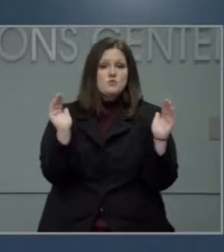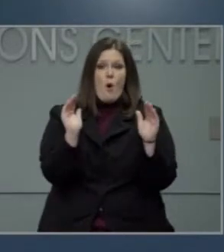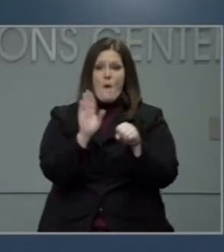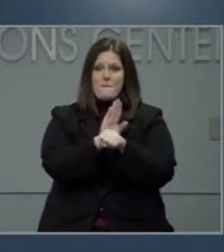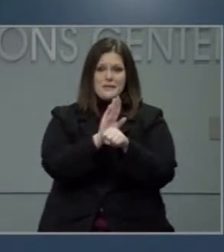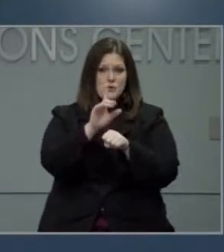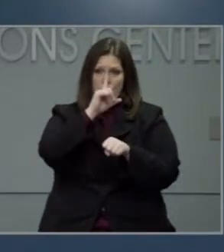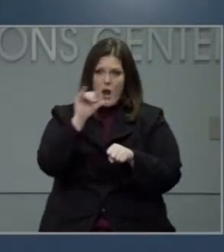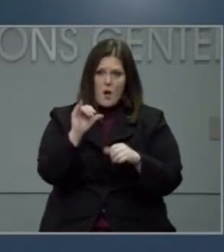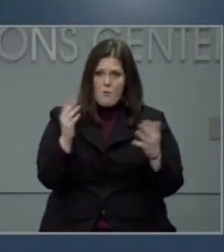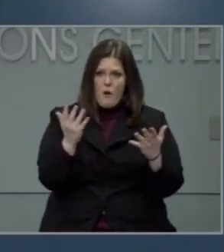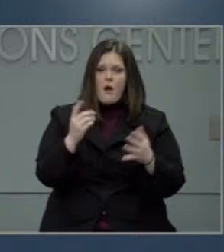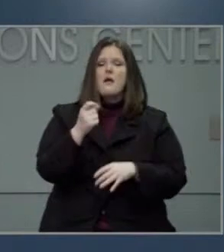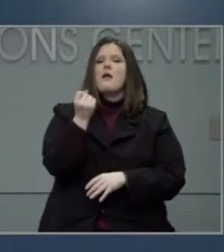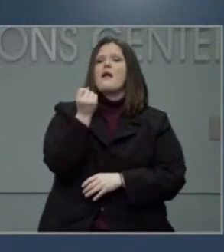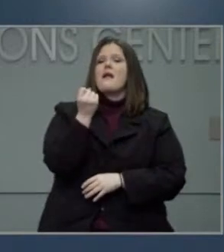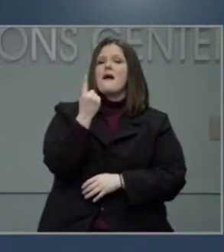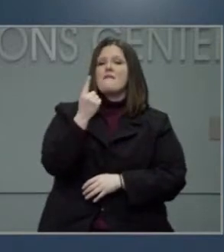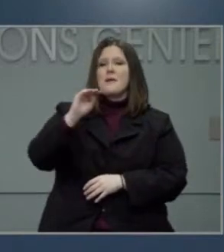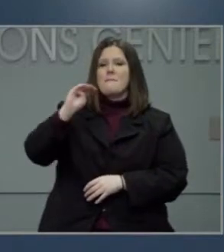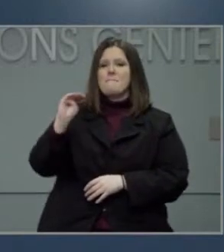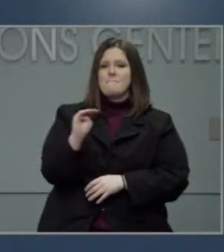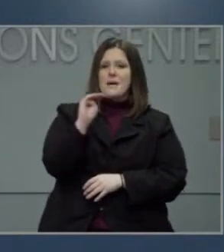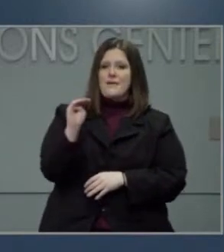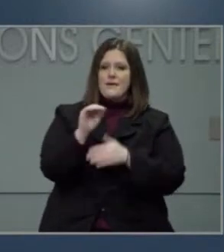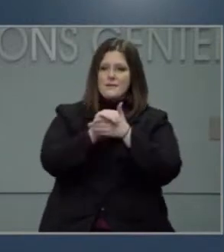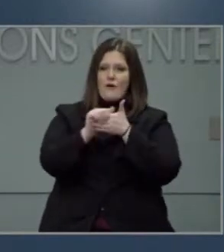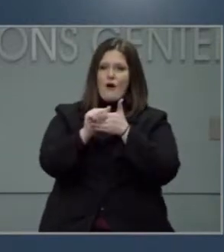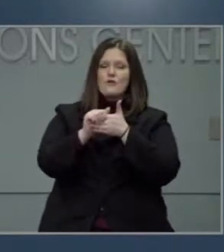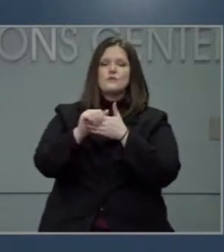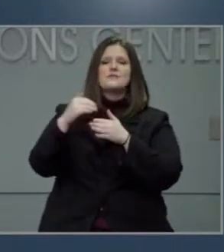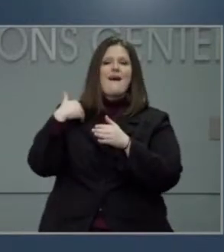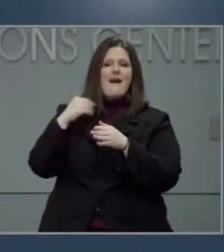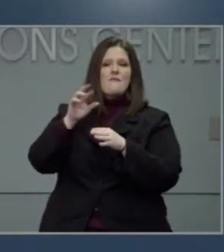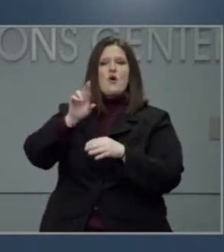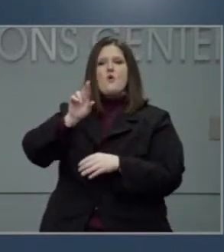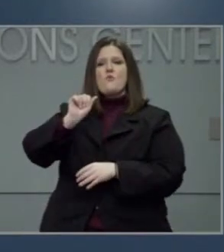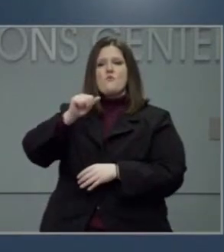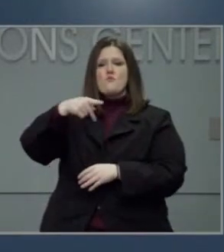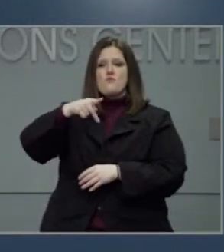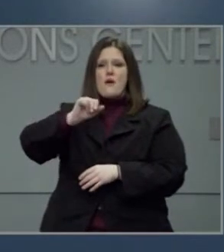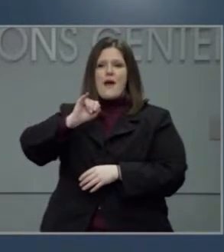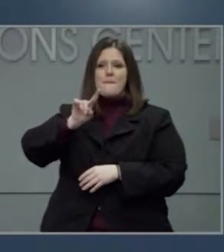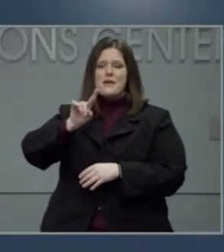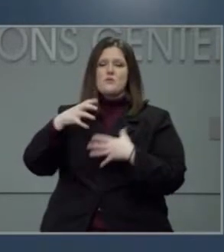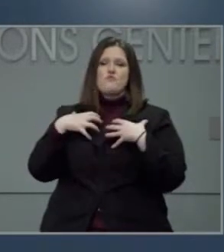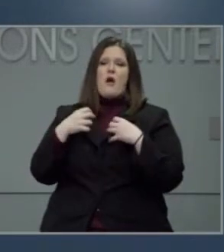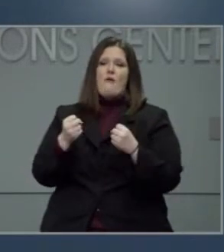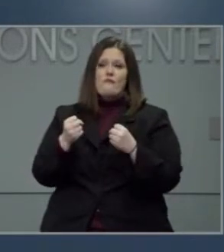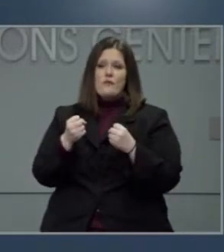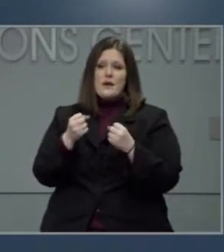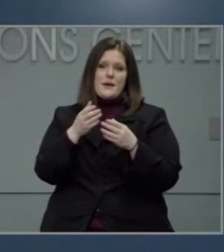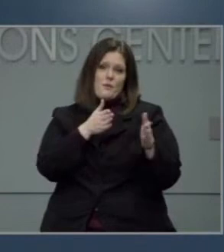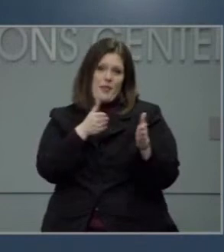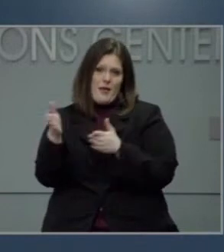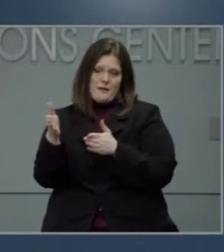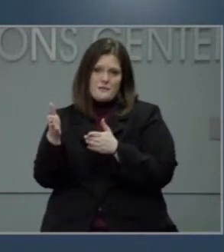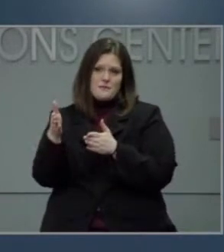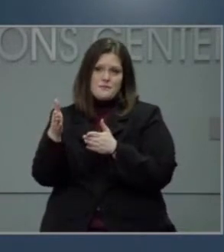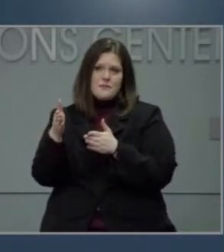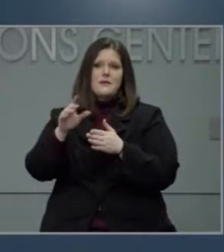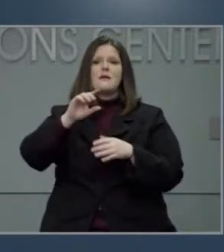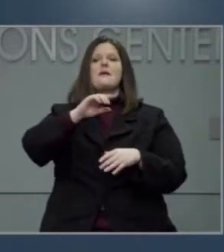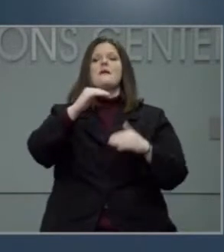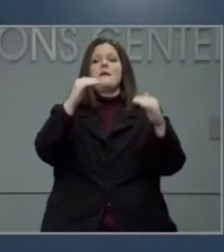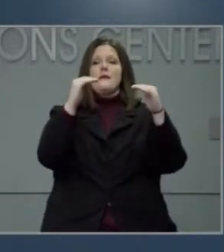million to fully fund the Rural Center's Rapid Recovery Plan, and an additional $20 million to support